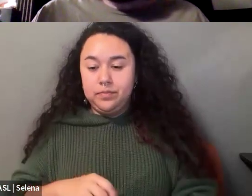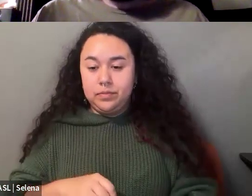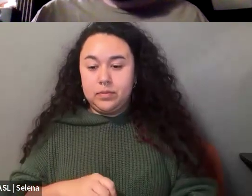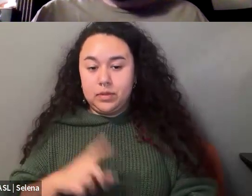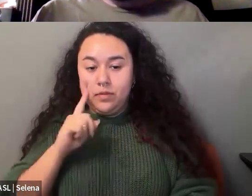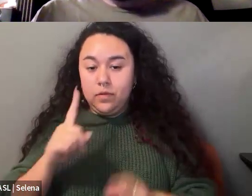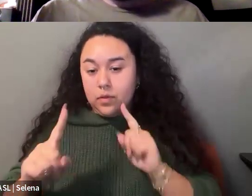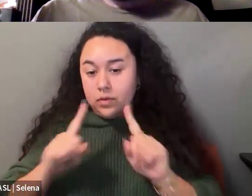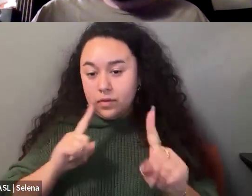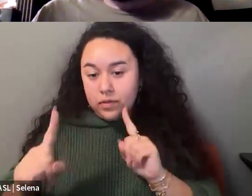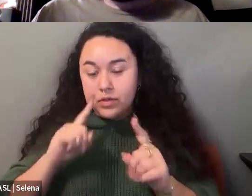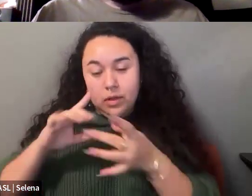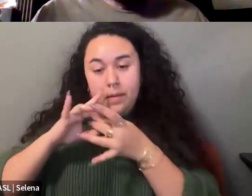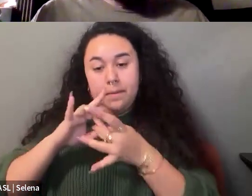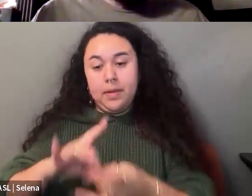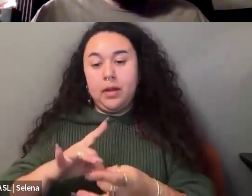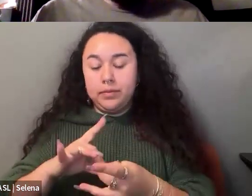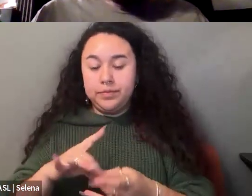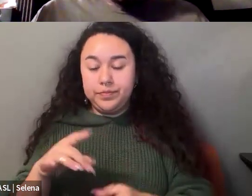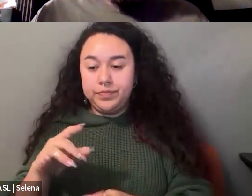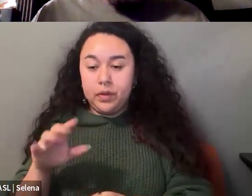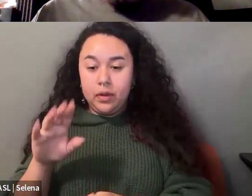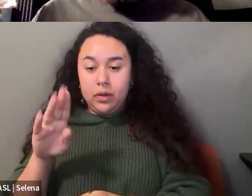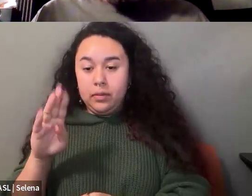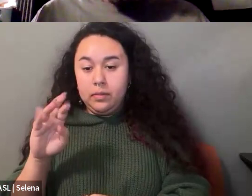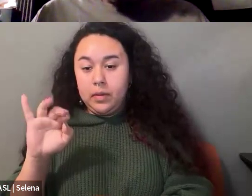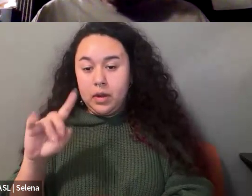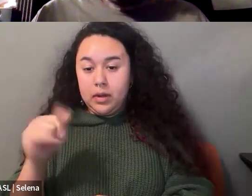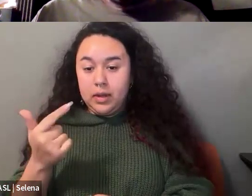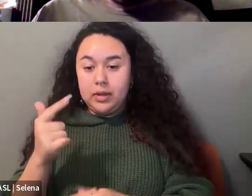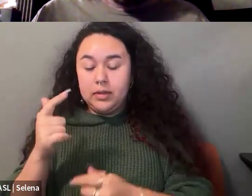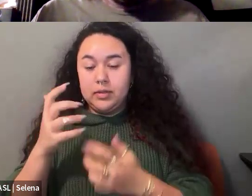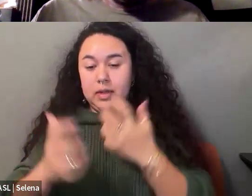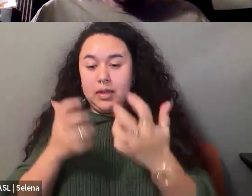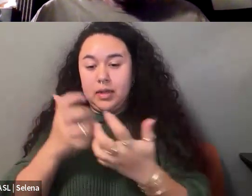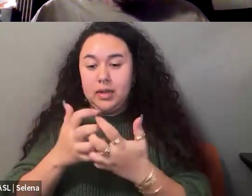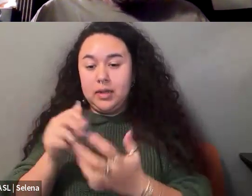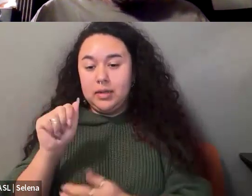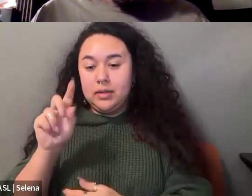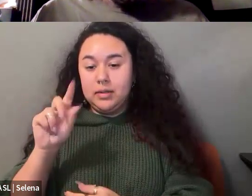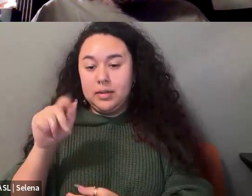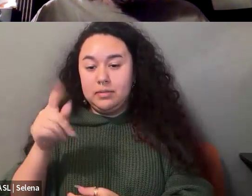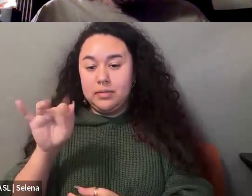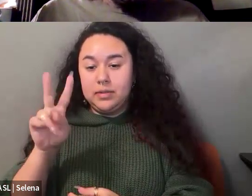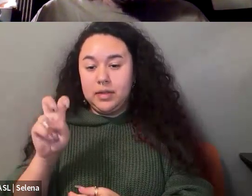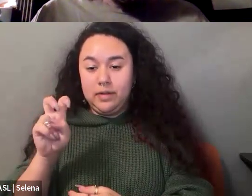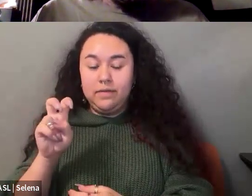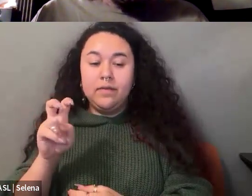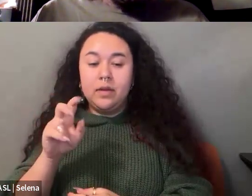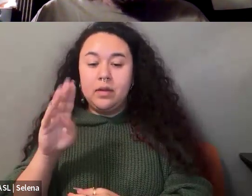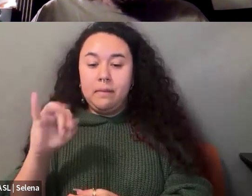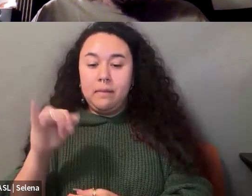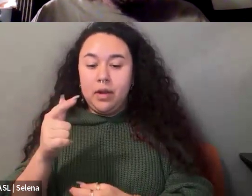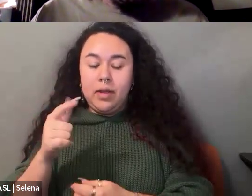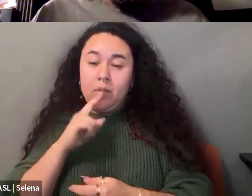for conversations about birding, adaptive birding, and in particular, how